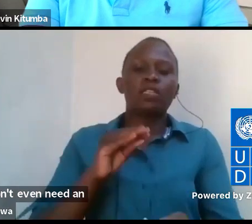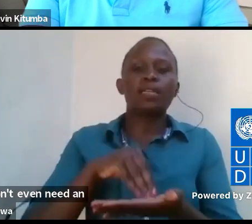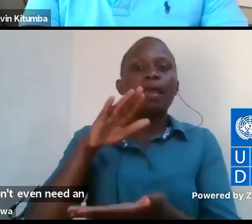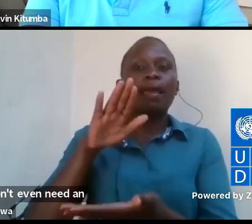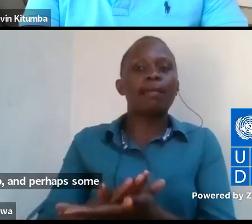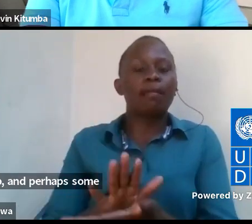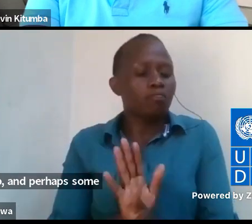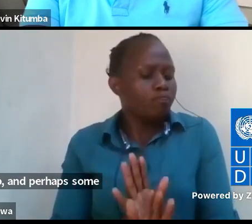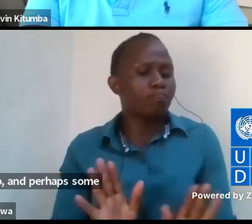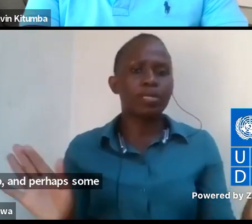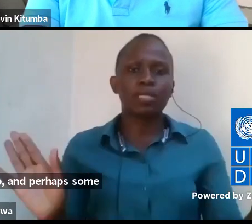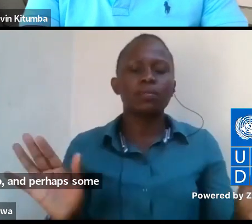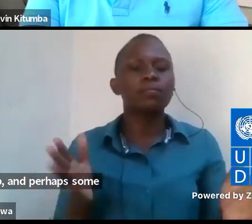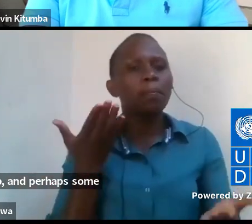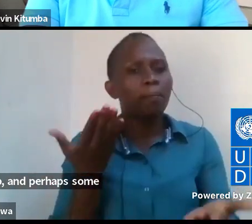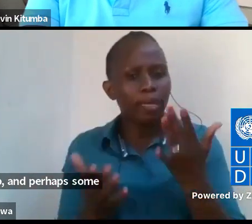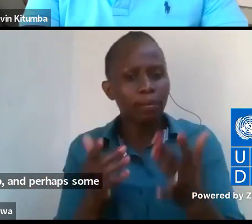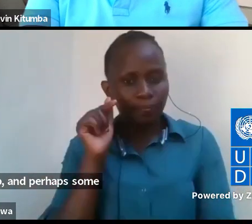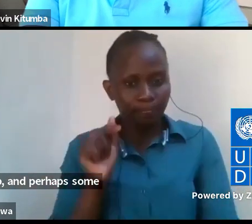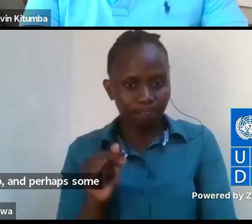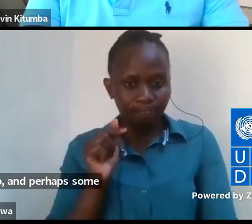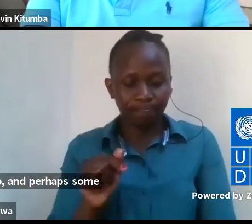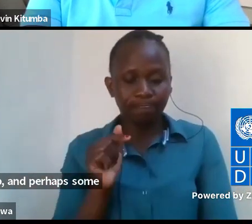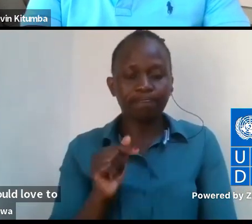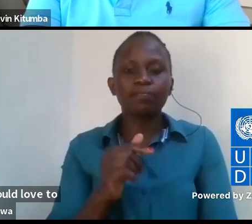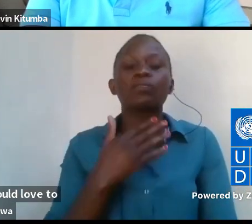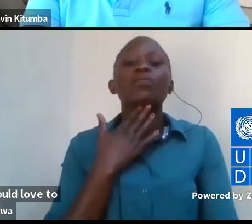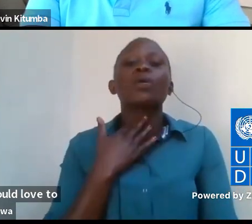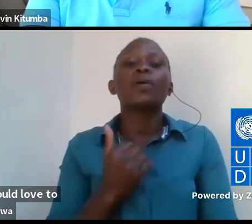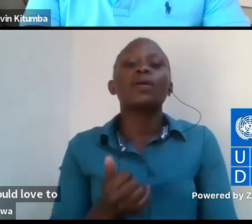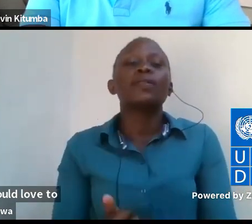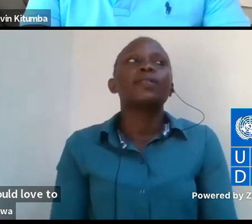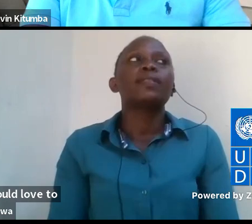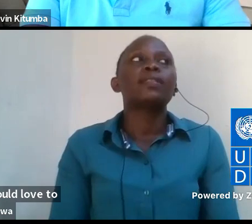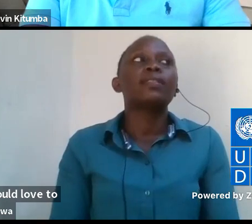So maybe on this occasion, I would like to bring in